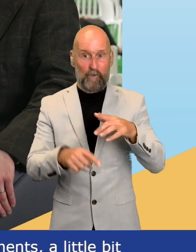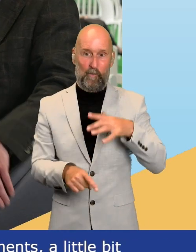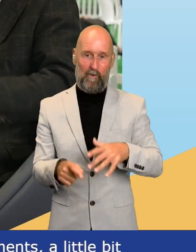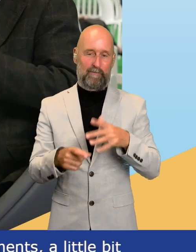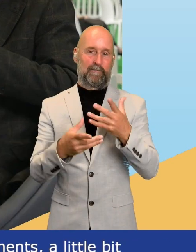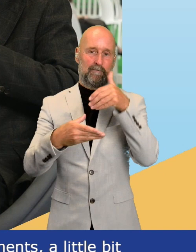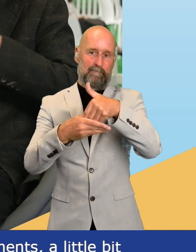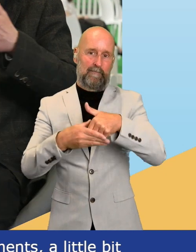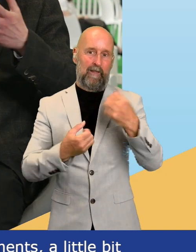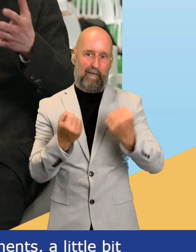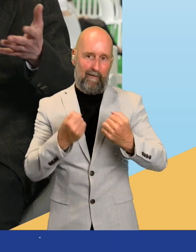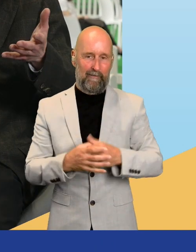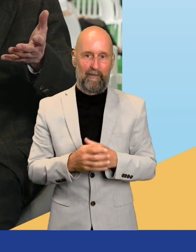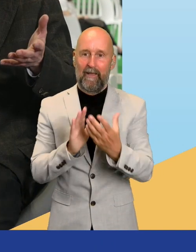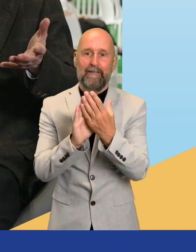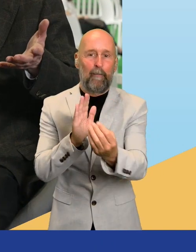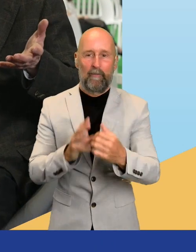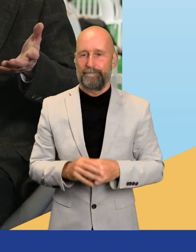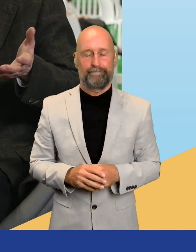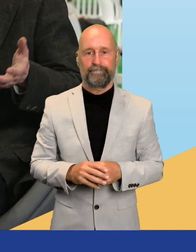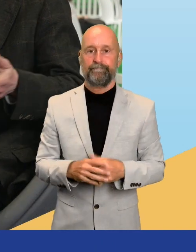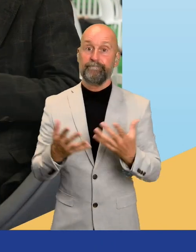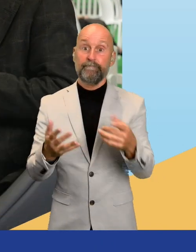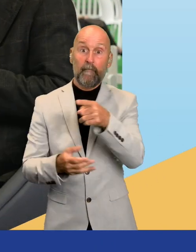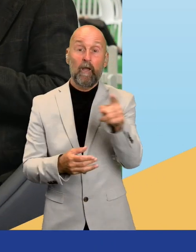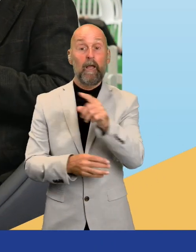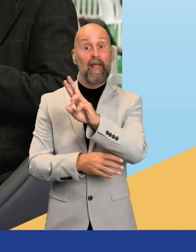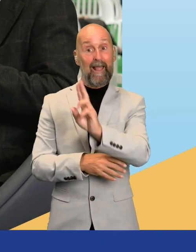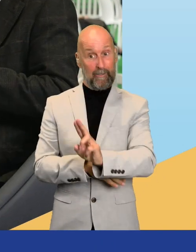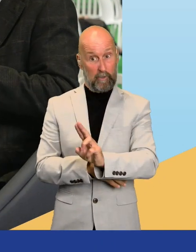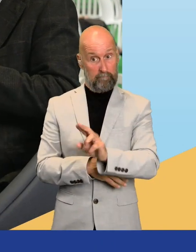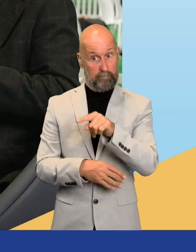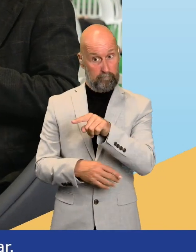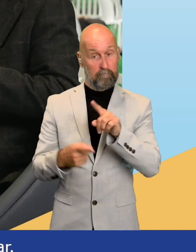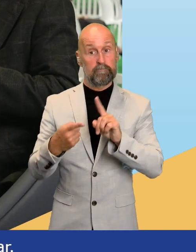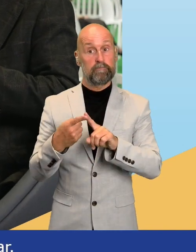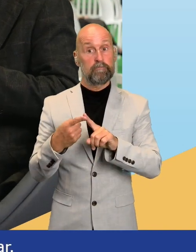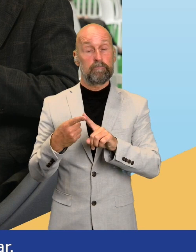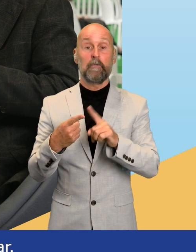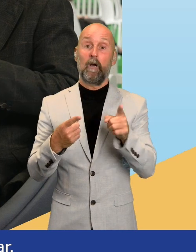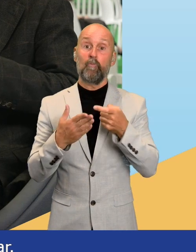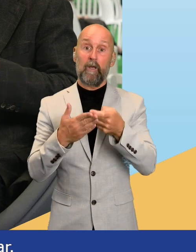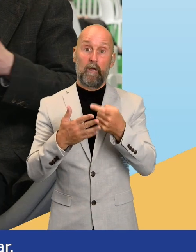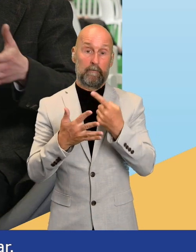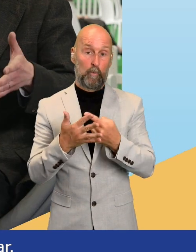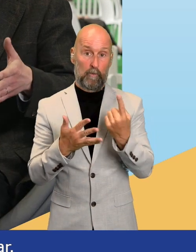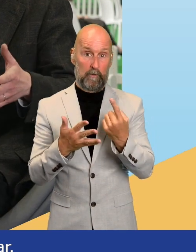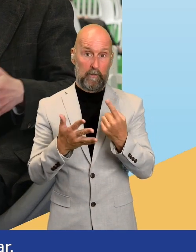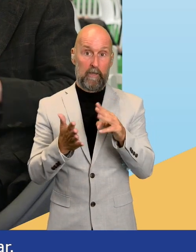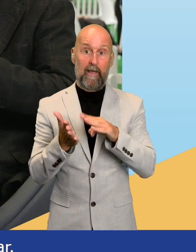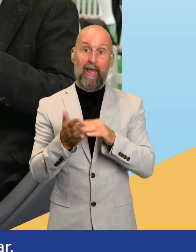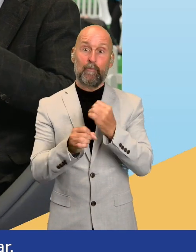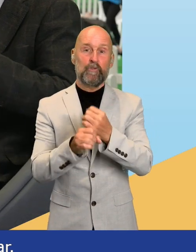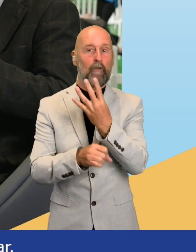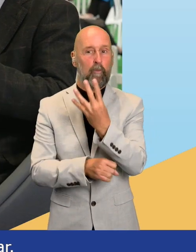car. So, for example, if we're talking about electric cars, the electric cars that we'd currently recommend are cars like the